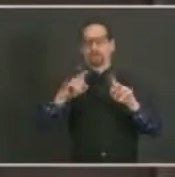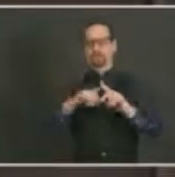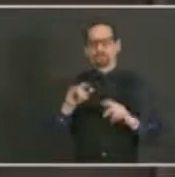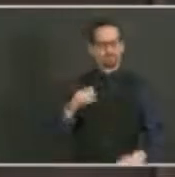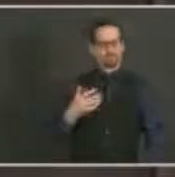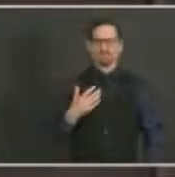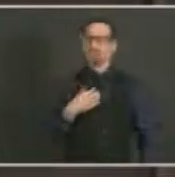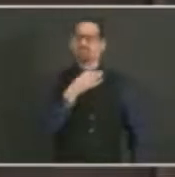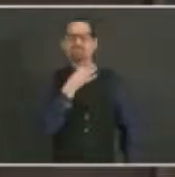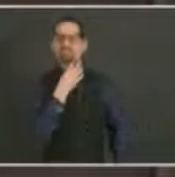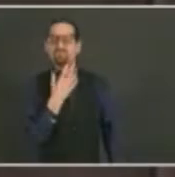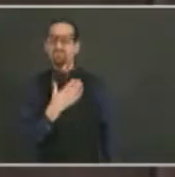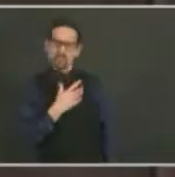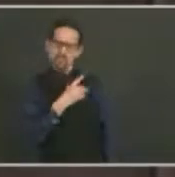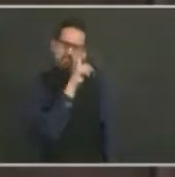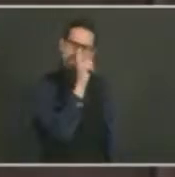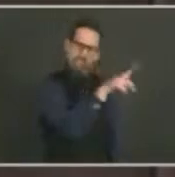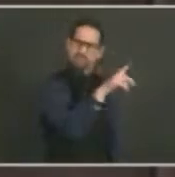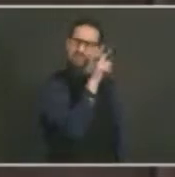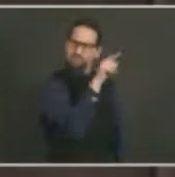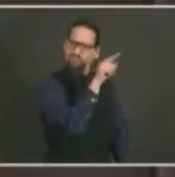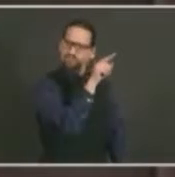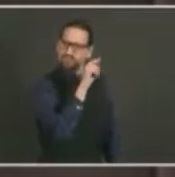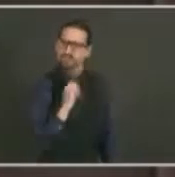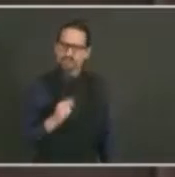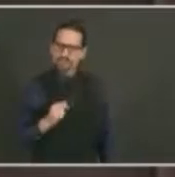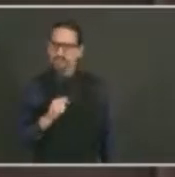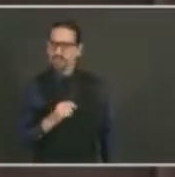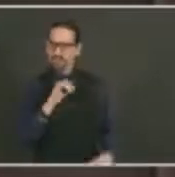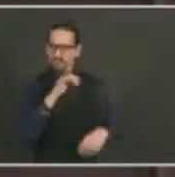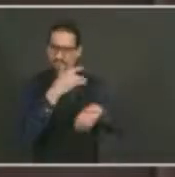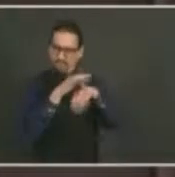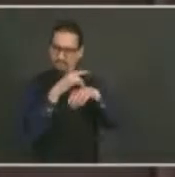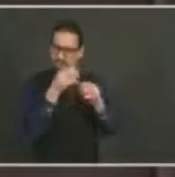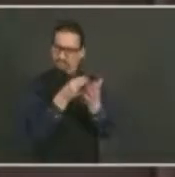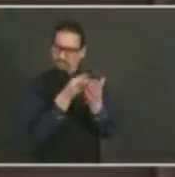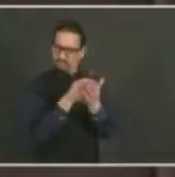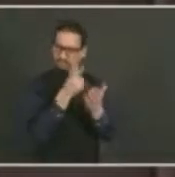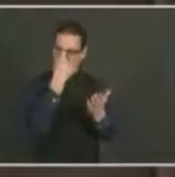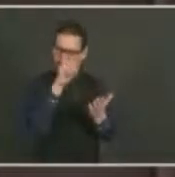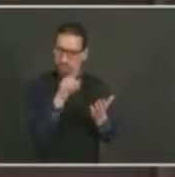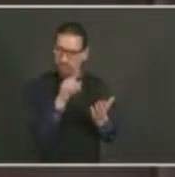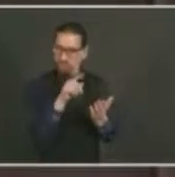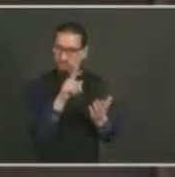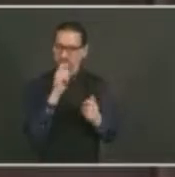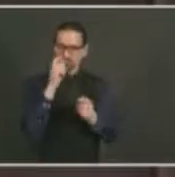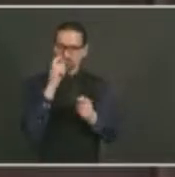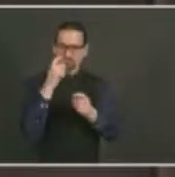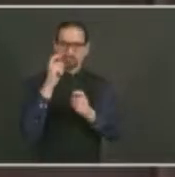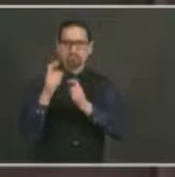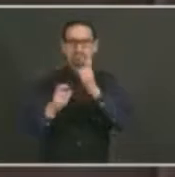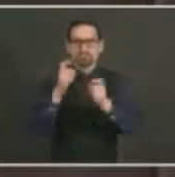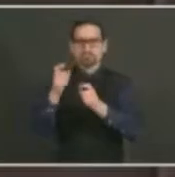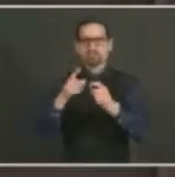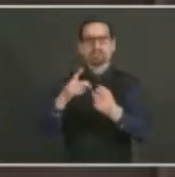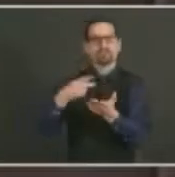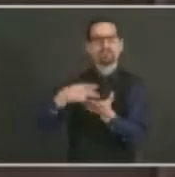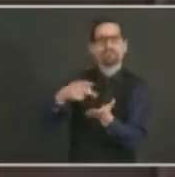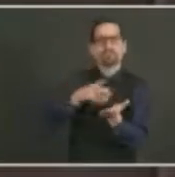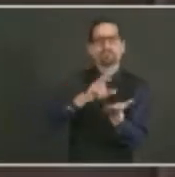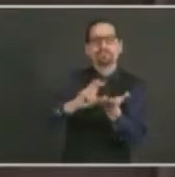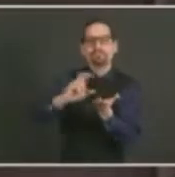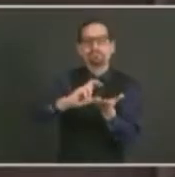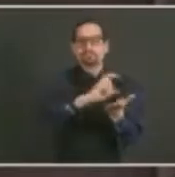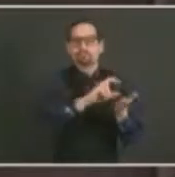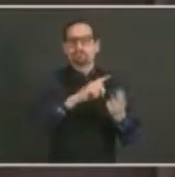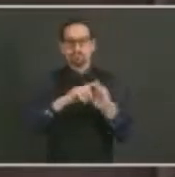given the ease or the relative ease at which the availability of this credit line was generated and its generous repayment terms, will the government of Rhode Island create a $50 million